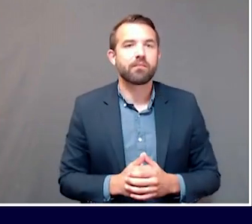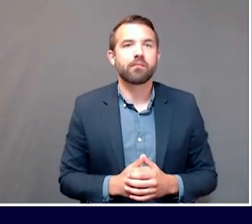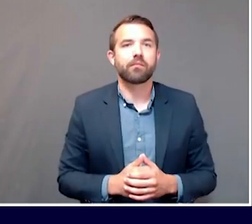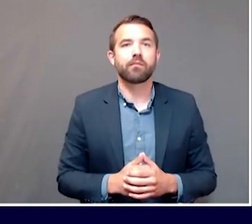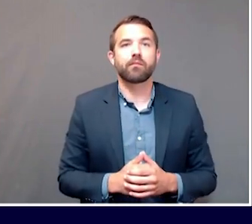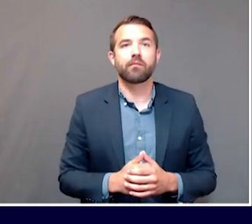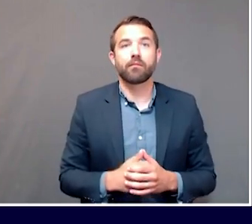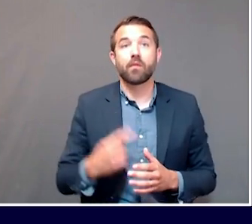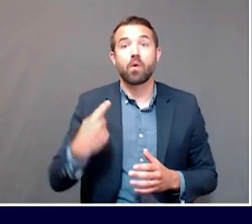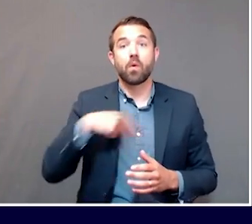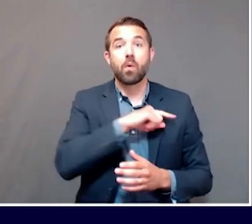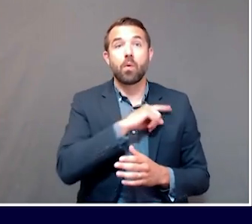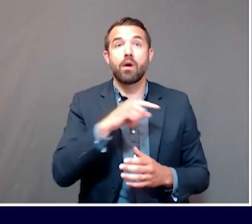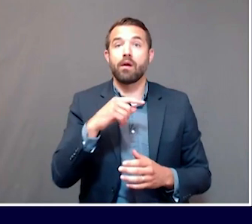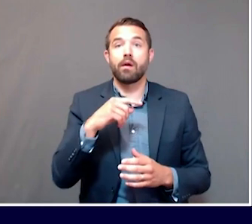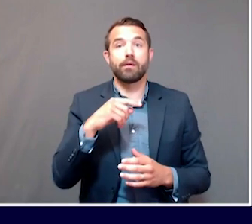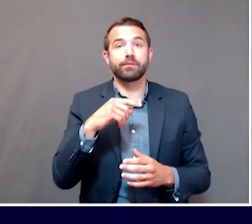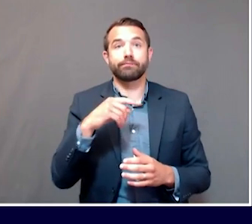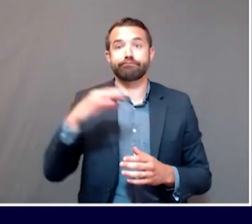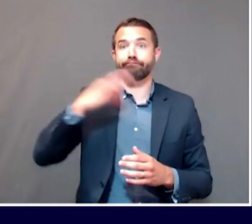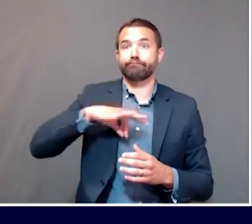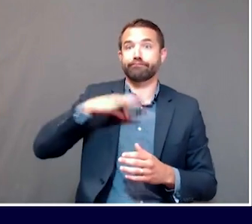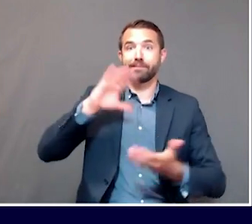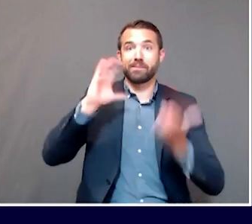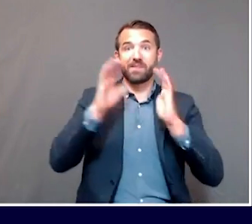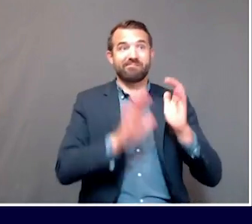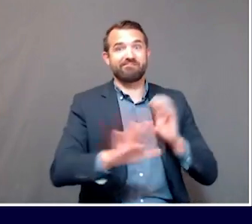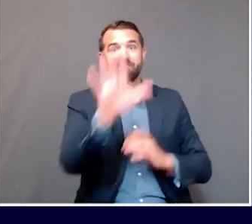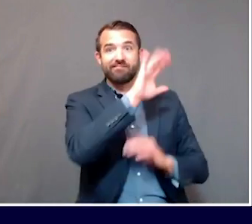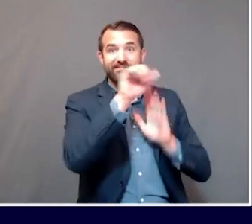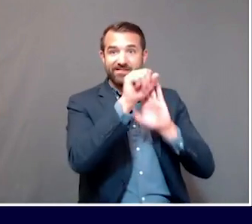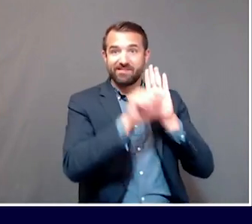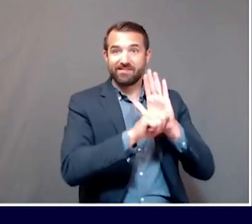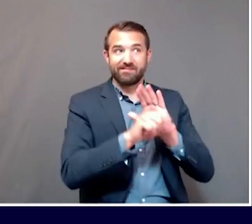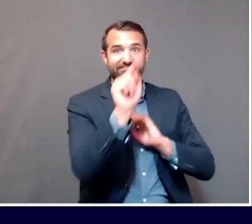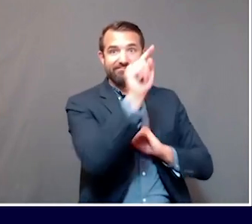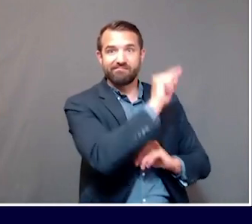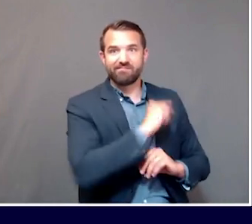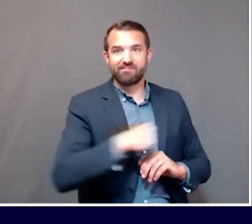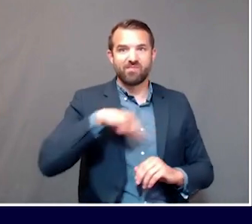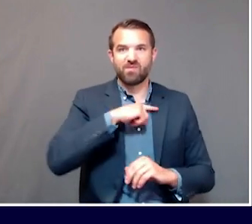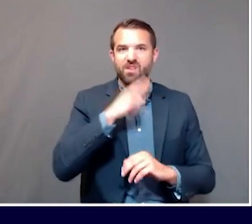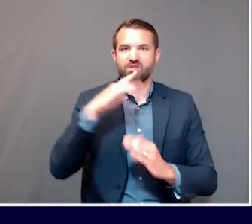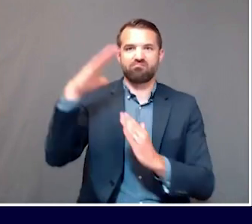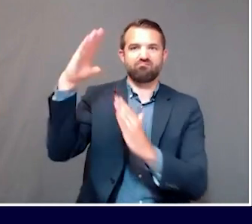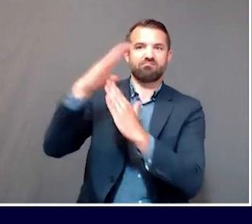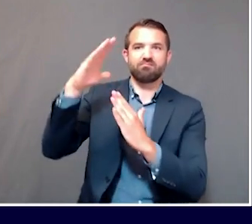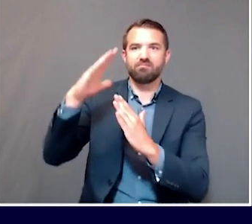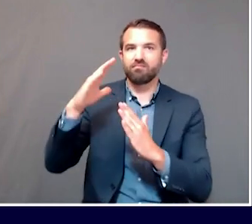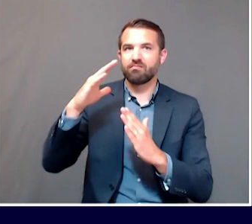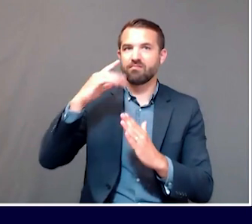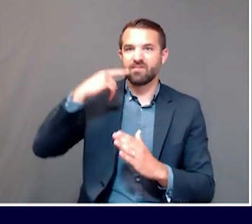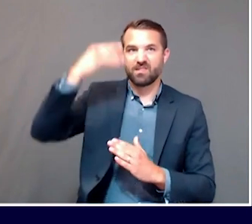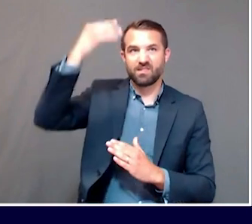positive cases. We rank 9th in the nation, 9th lowest in the nation in terms of deaths.